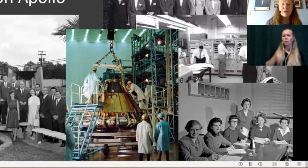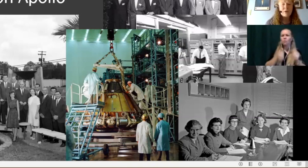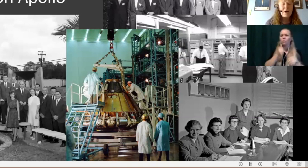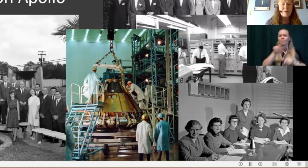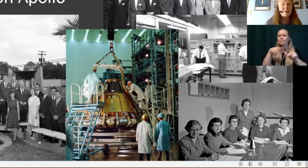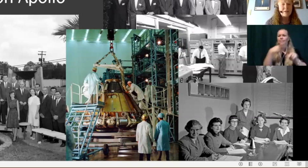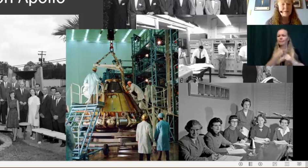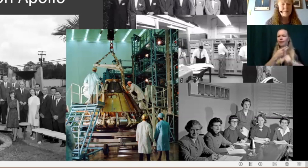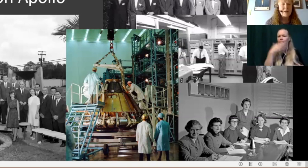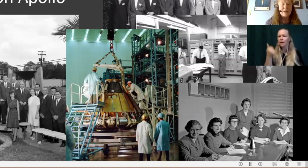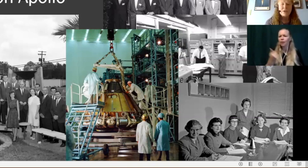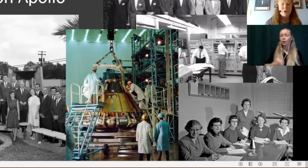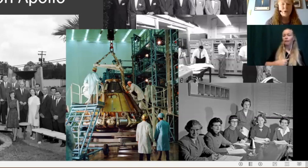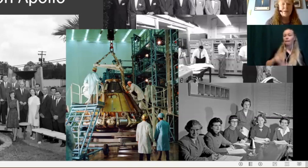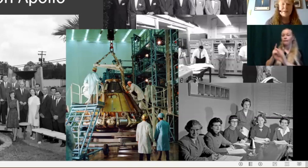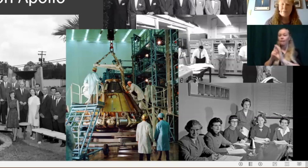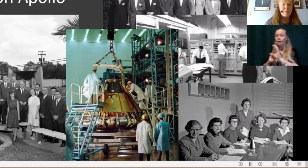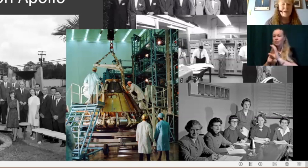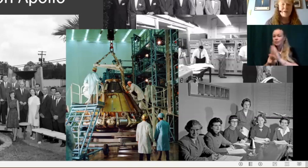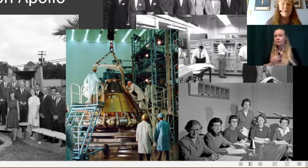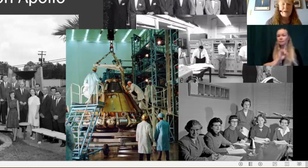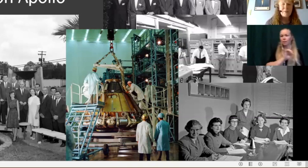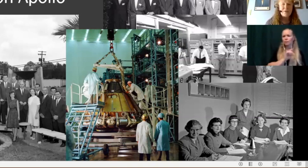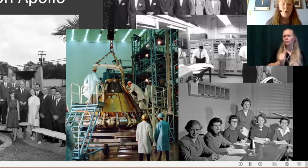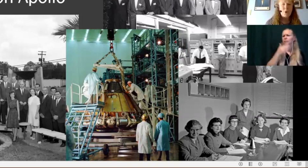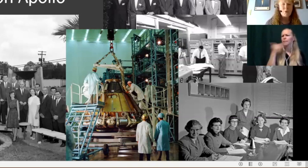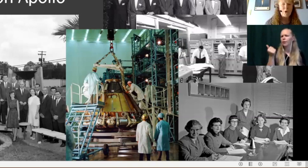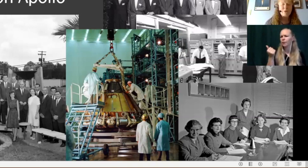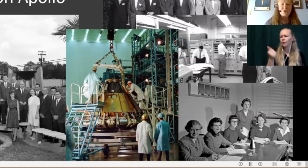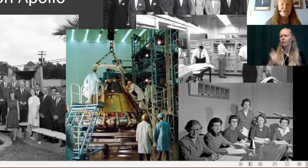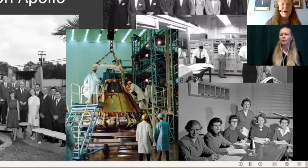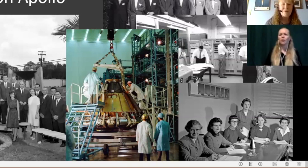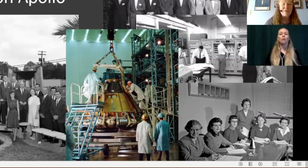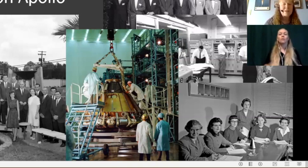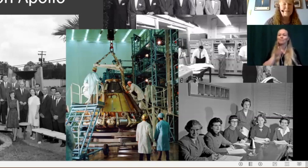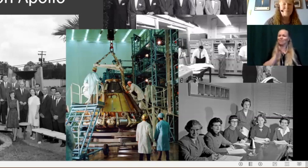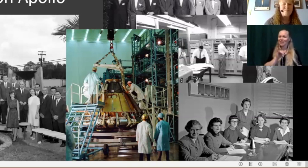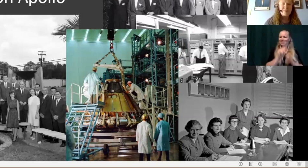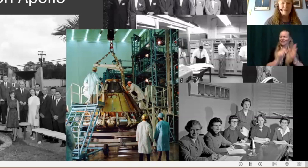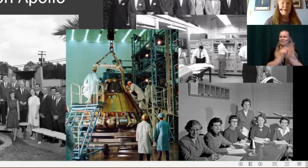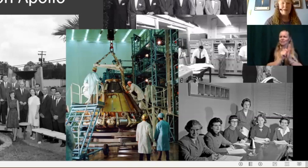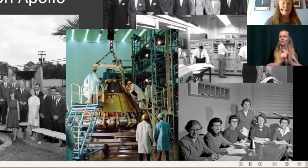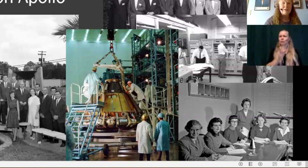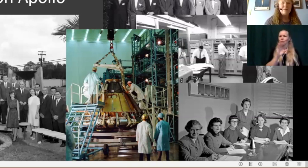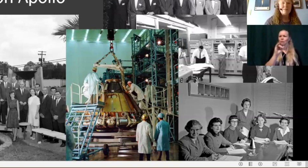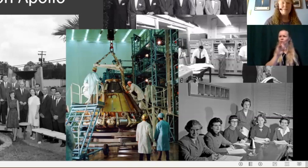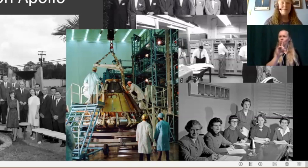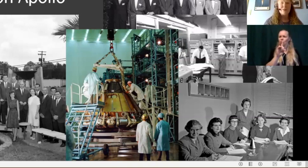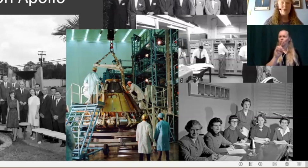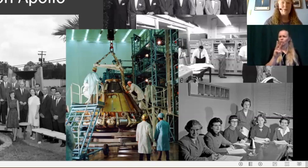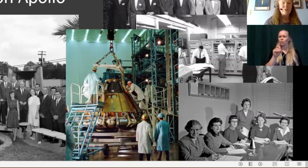democracy or communism. So everything about the Cold War was just kind of,